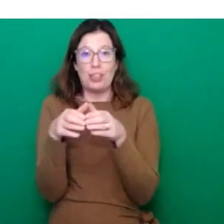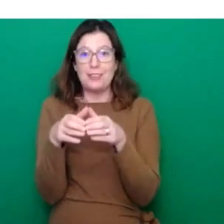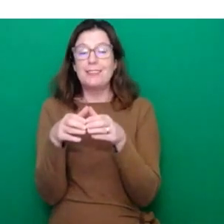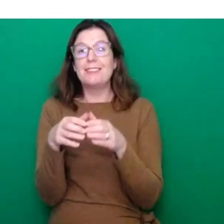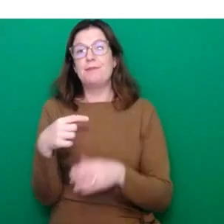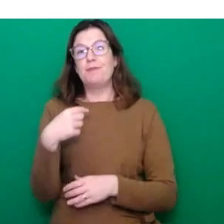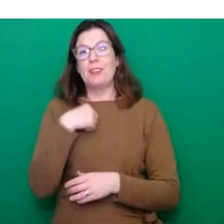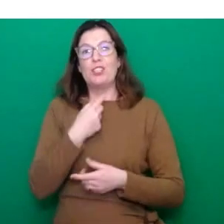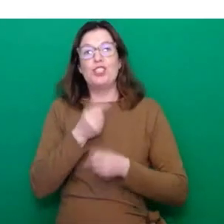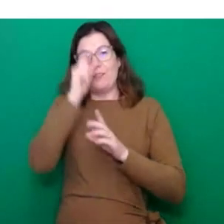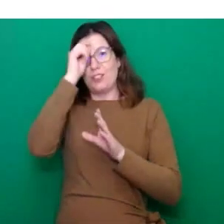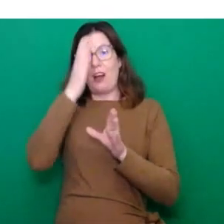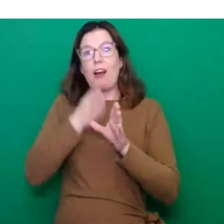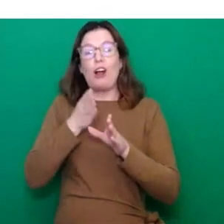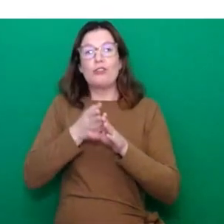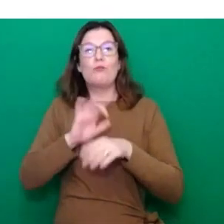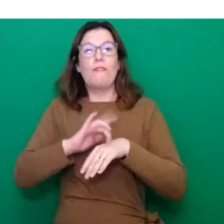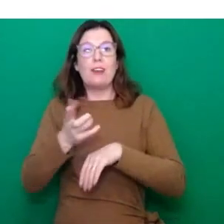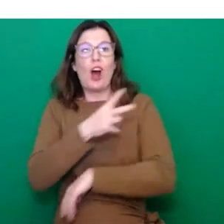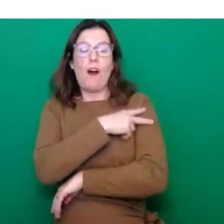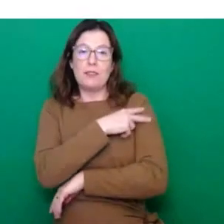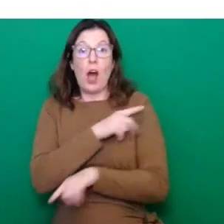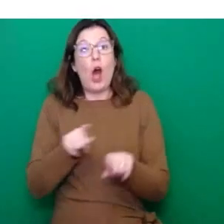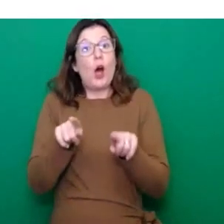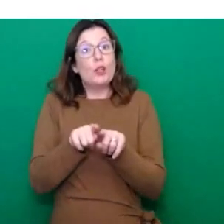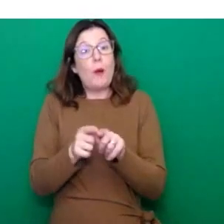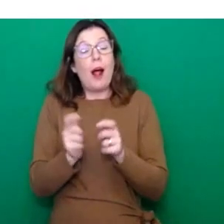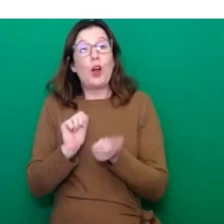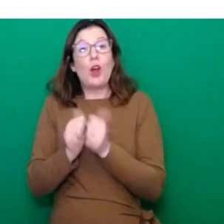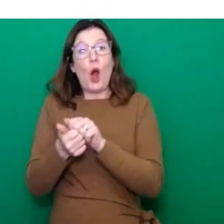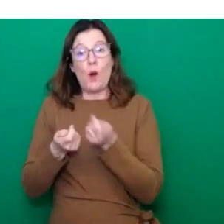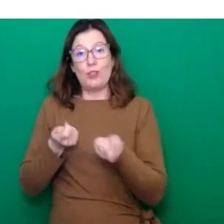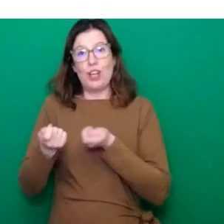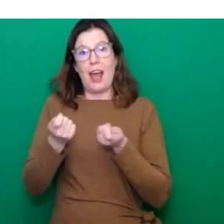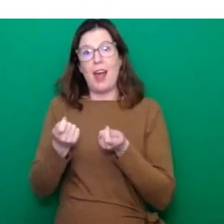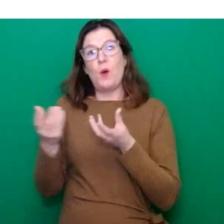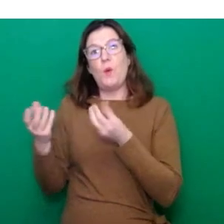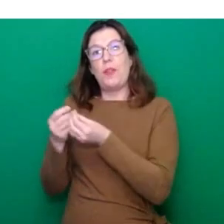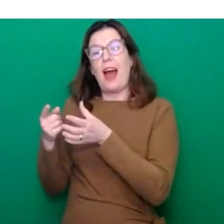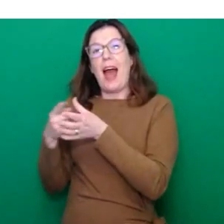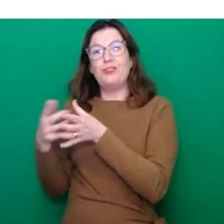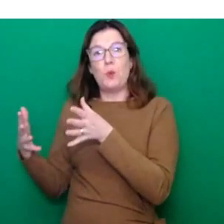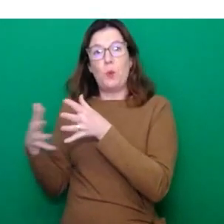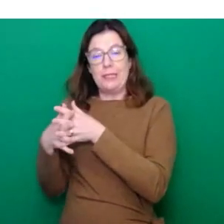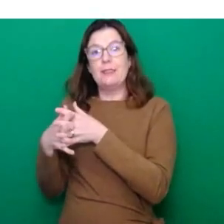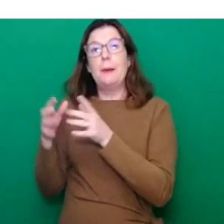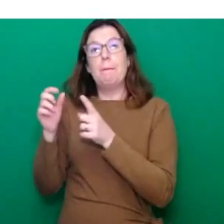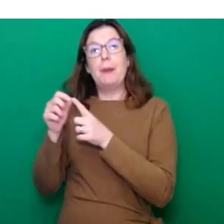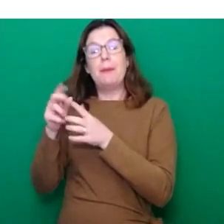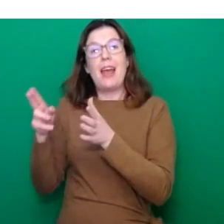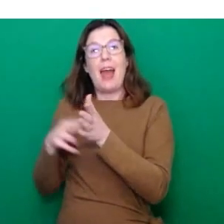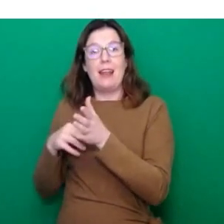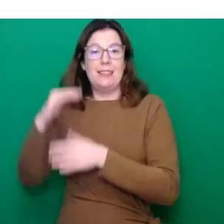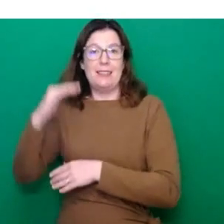the Chief Psychological Professions Officer, but I'm also the co-chair with Adrian Whittington of the PPN in the